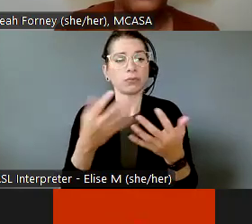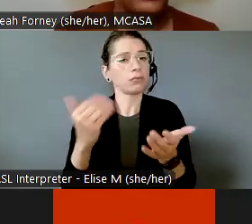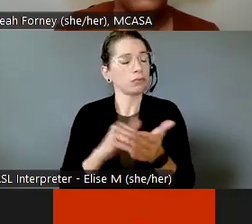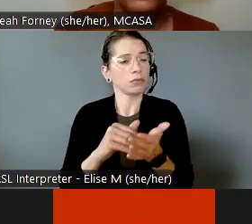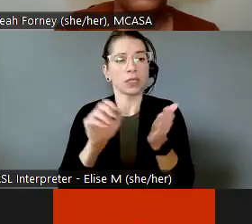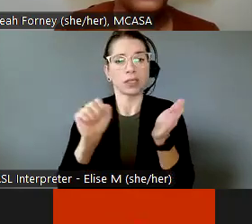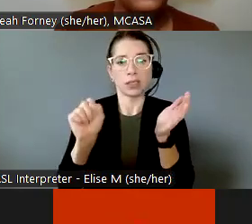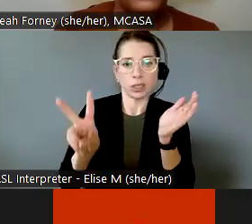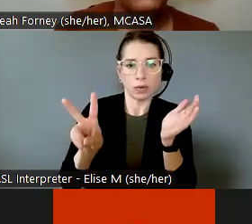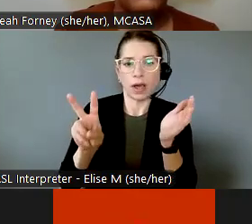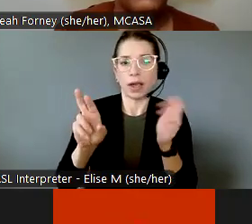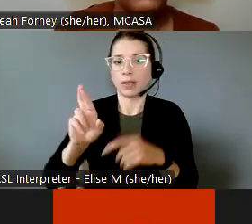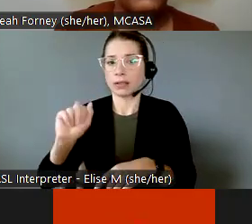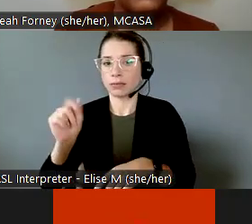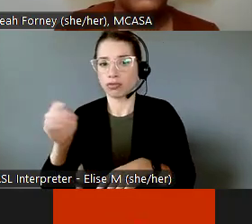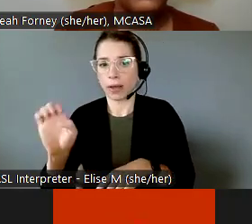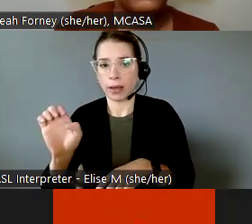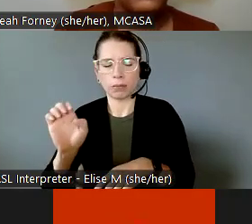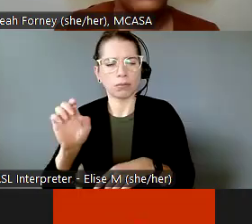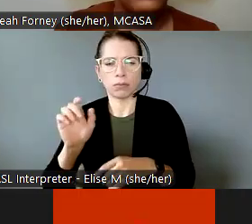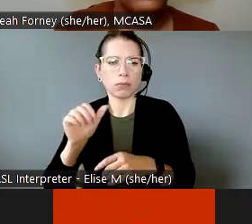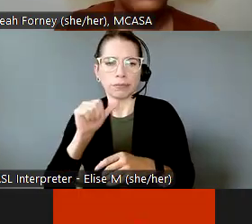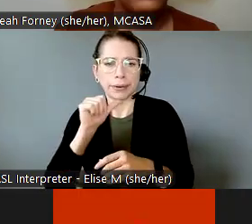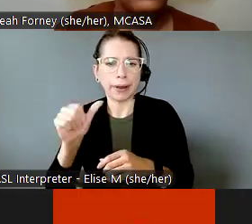never be a part of their punishment.